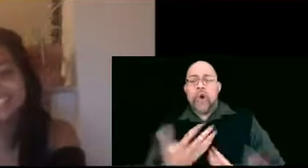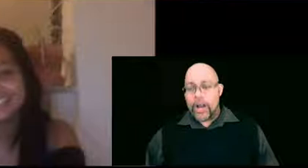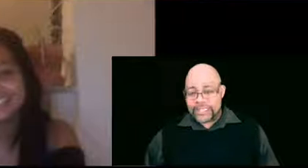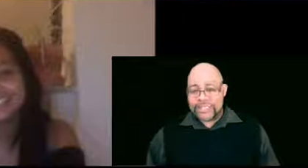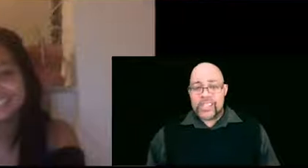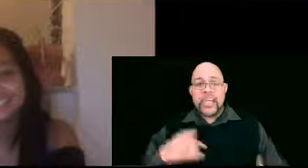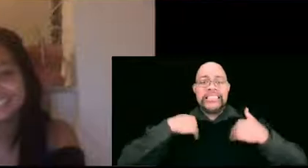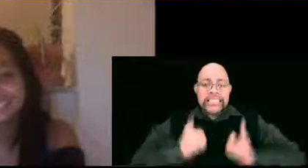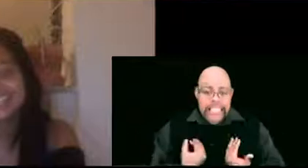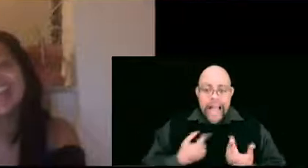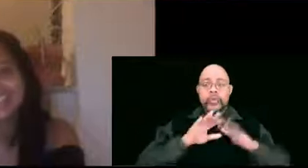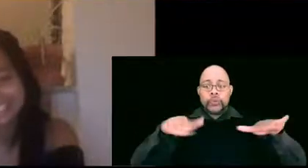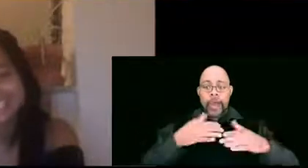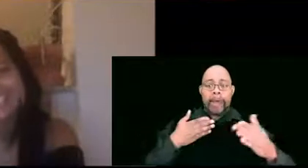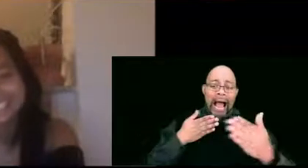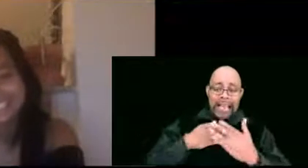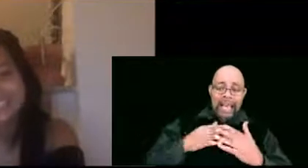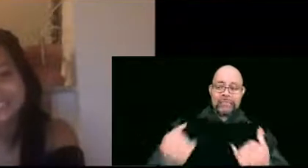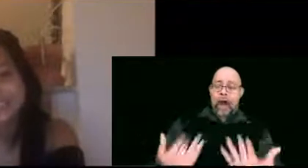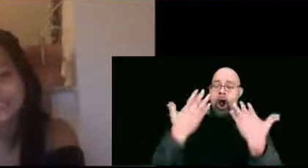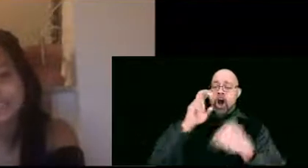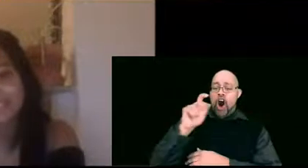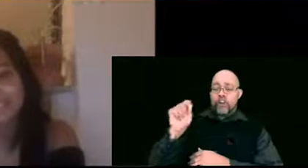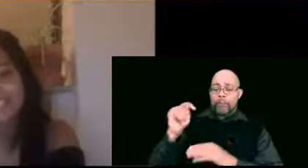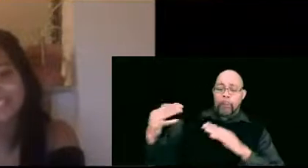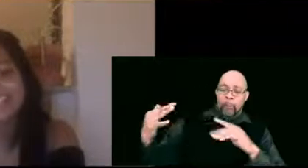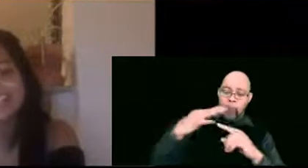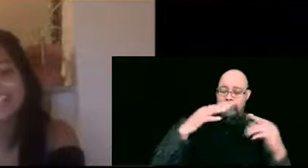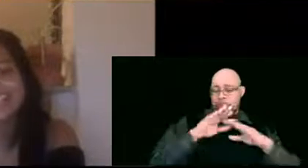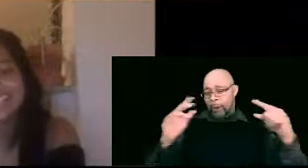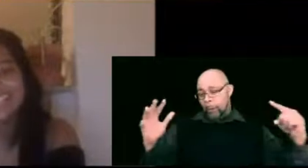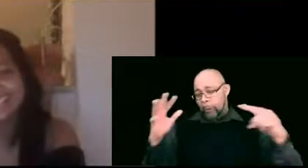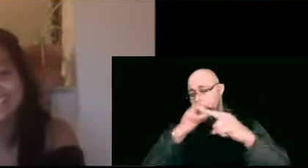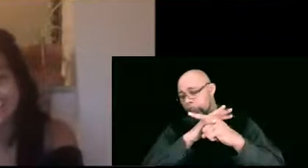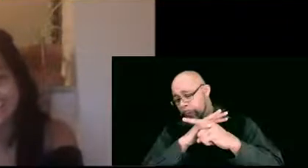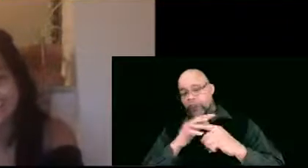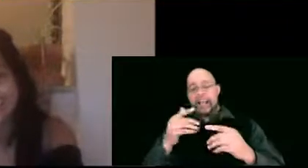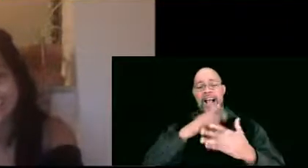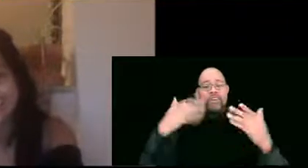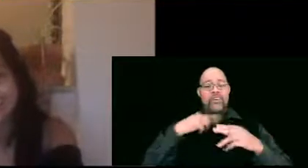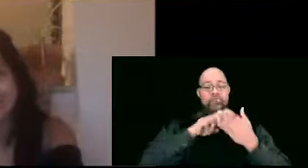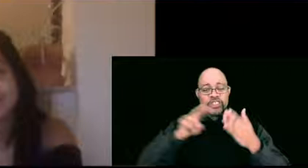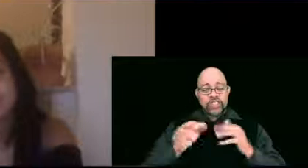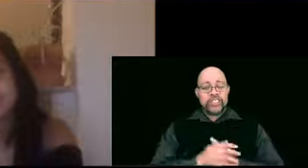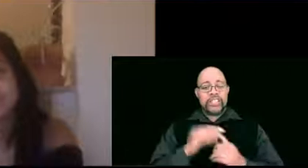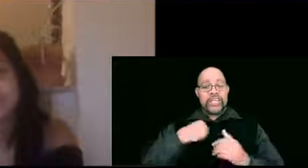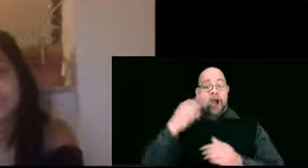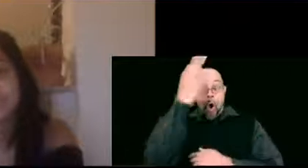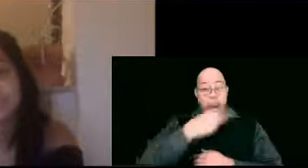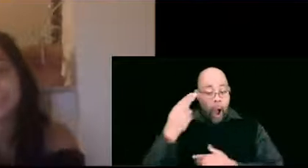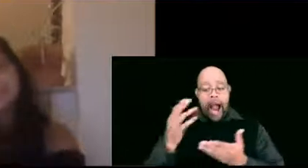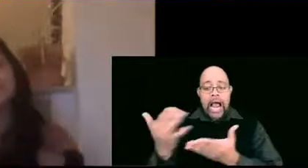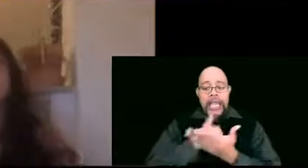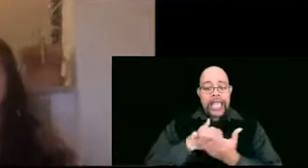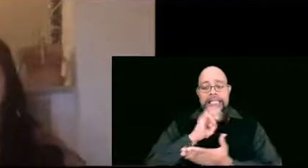you're exhausted, right? Like you're tired, you're swimming against currents, you've been out there all day. In my case, I did a lot of research